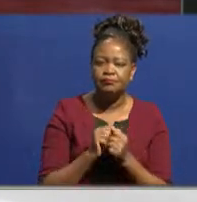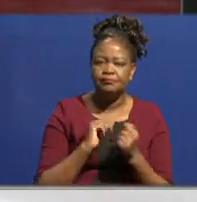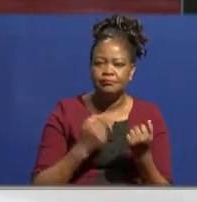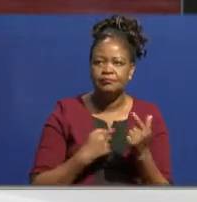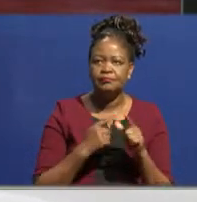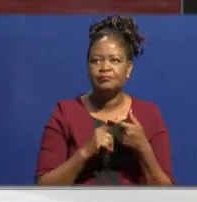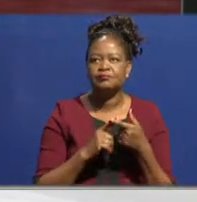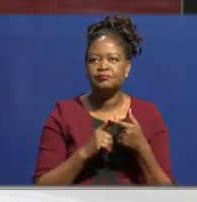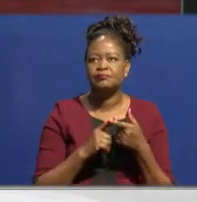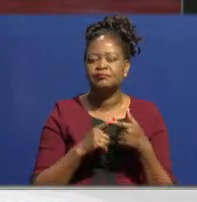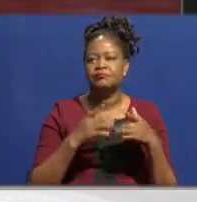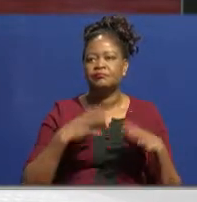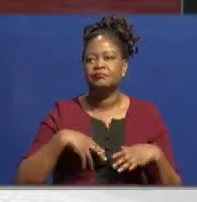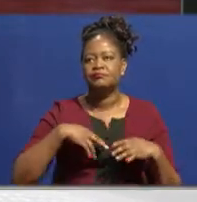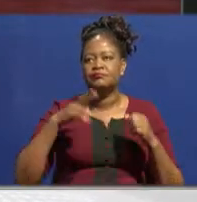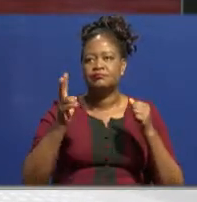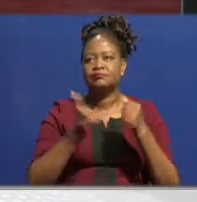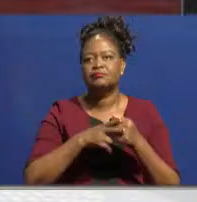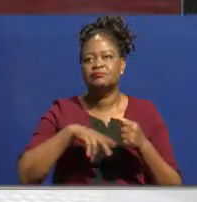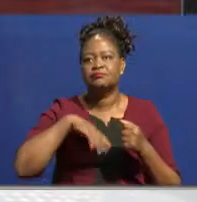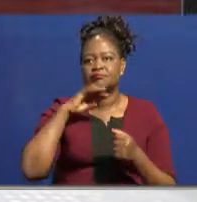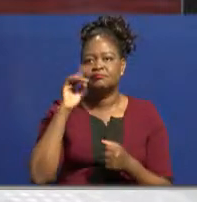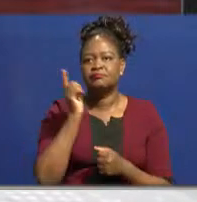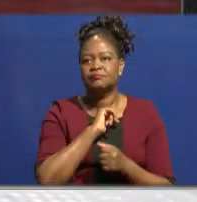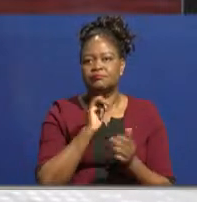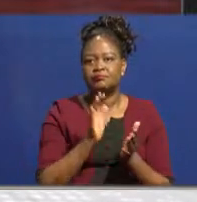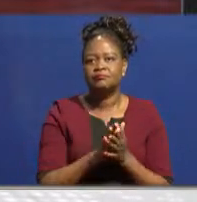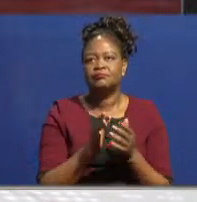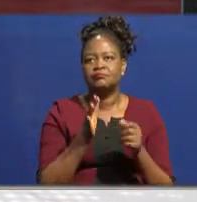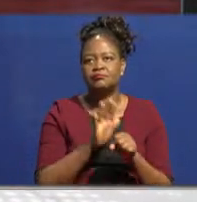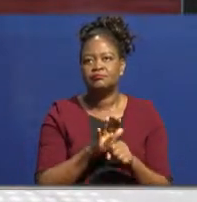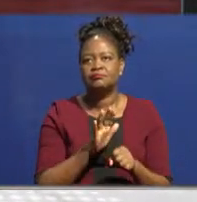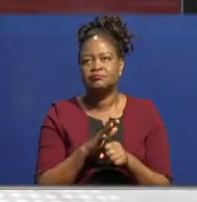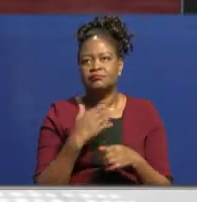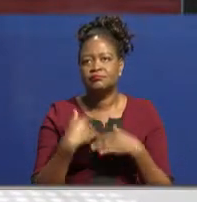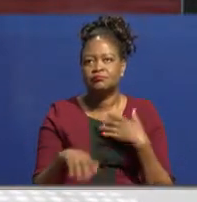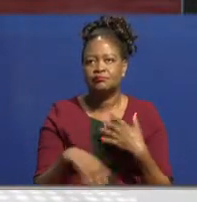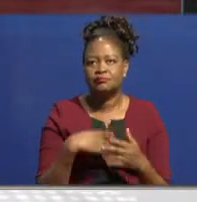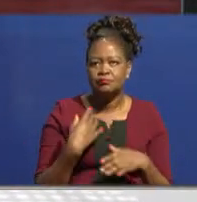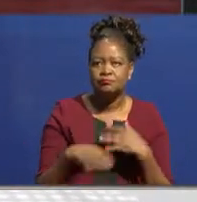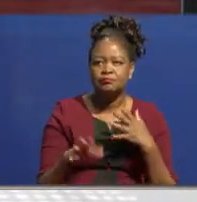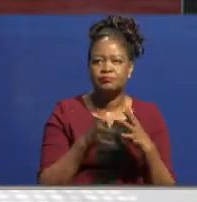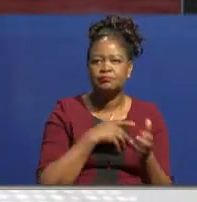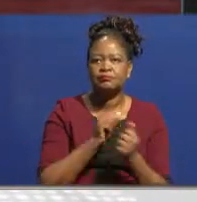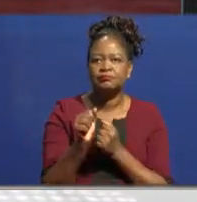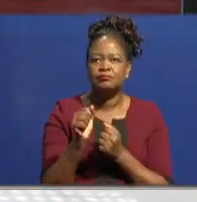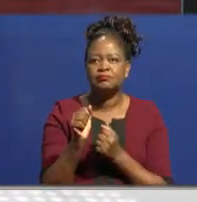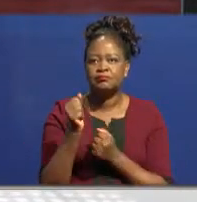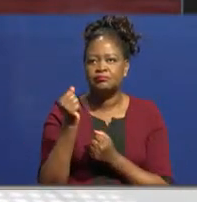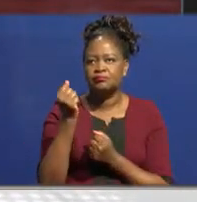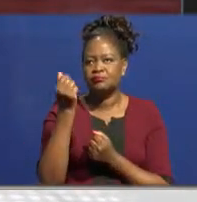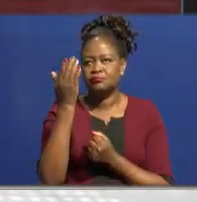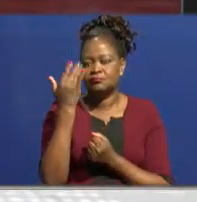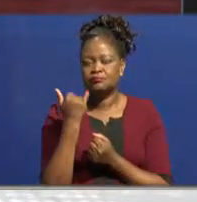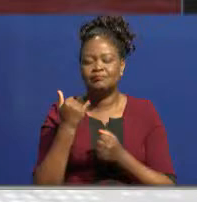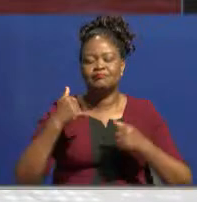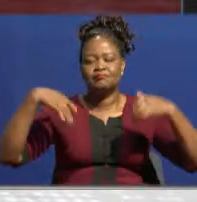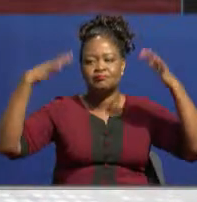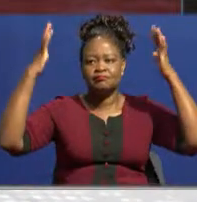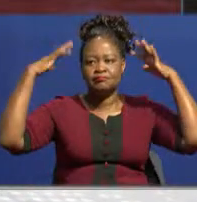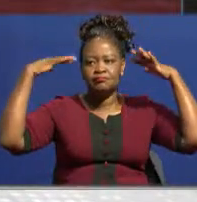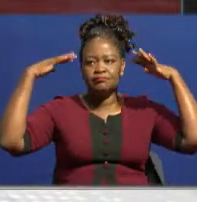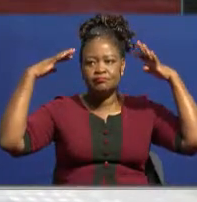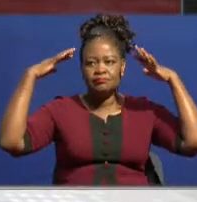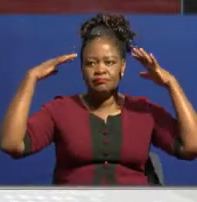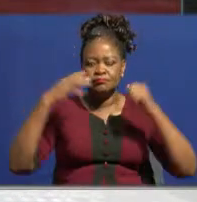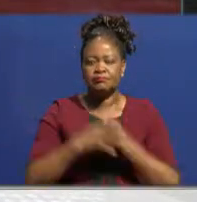lost 7 lives in regards to that. And a lot of infrastructure has also been destroyed. Remember, the long rains, and